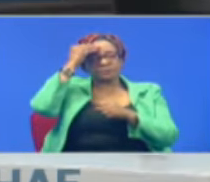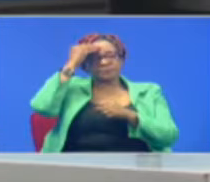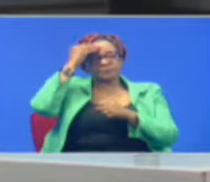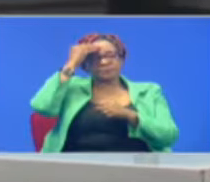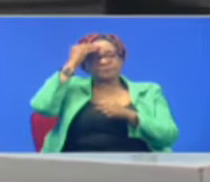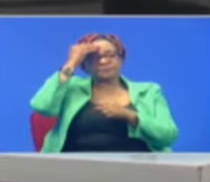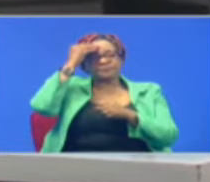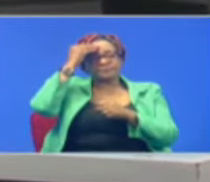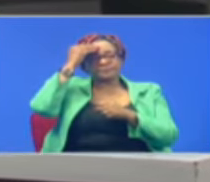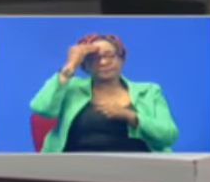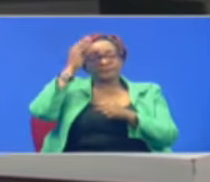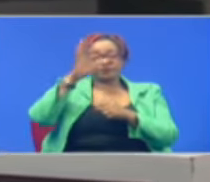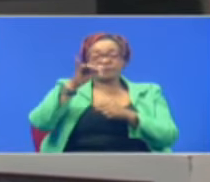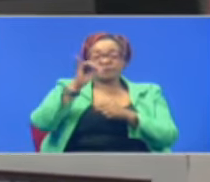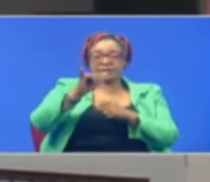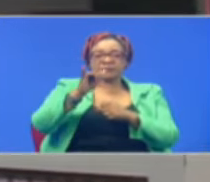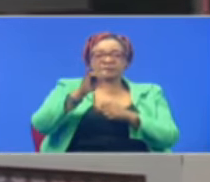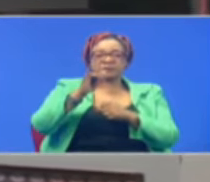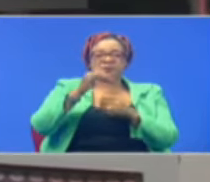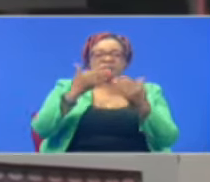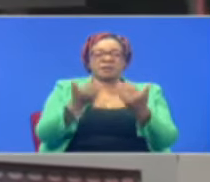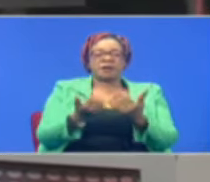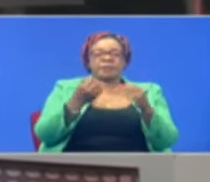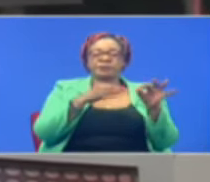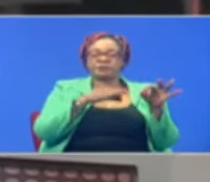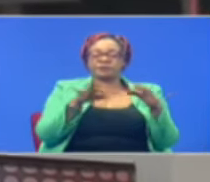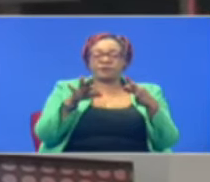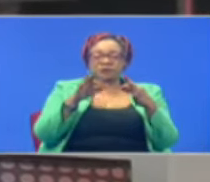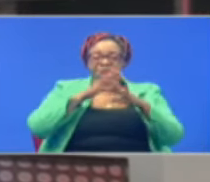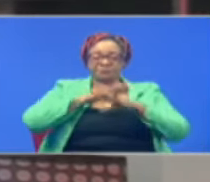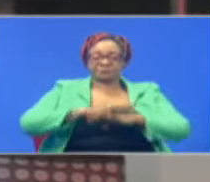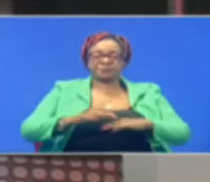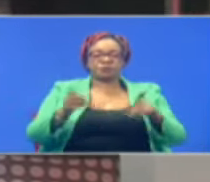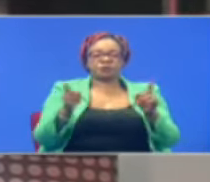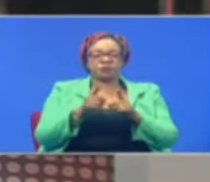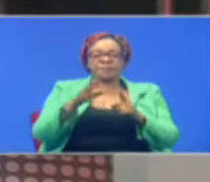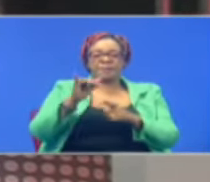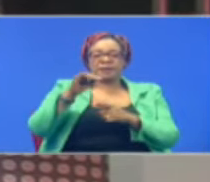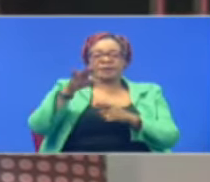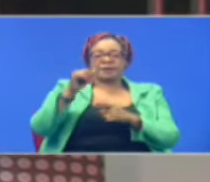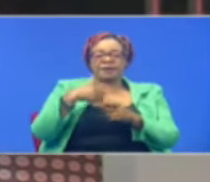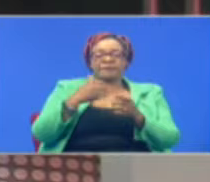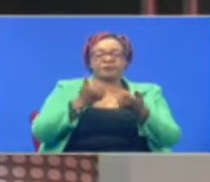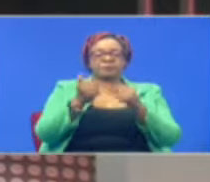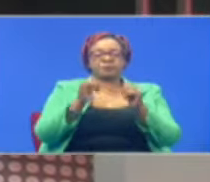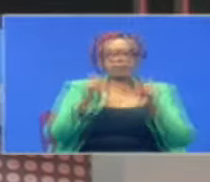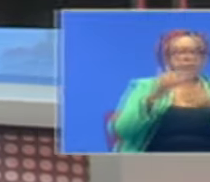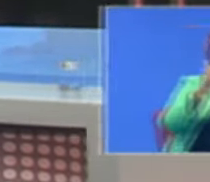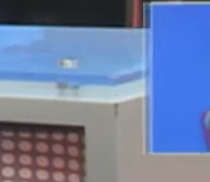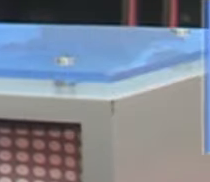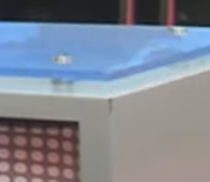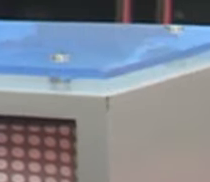All right, from that, let's shift focus. We take a quick break. Ida Waringa has the sports news in a moment.